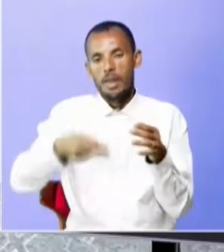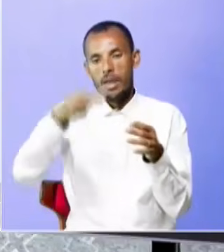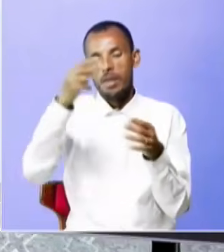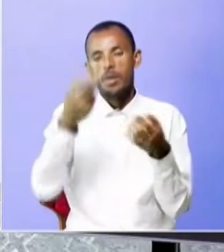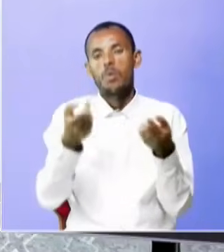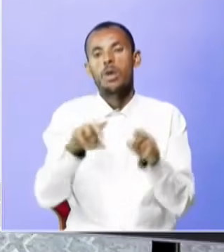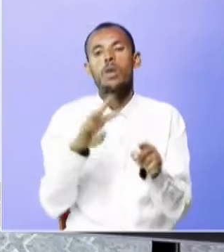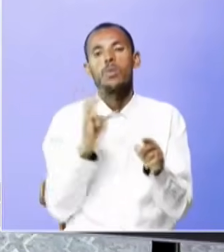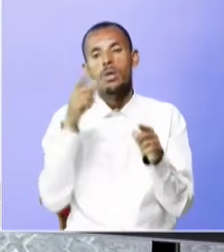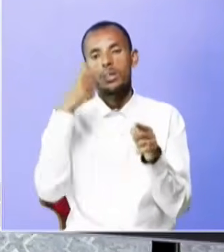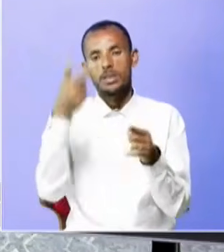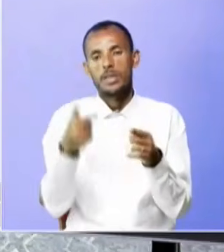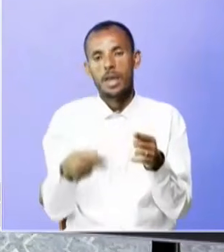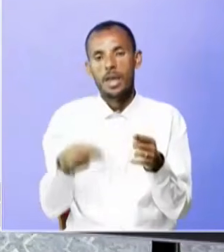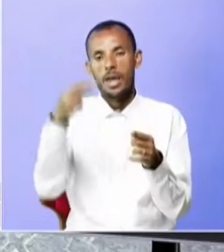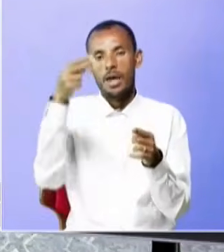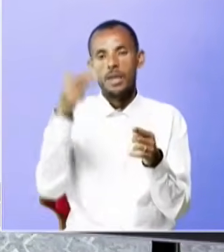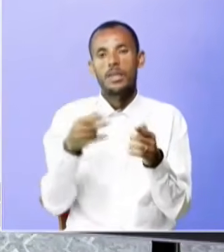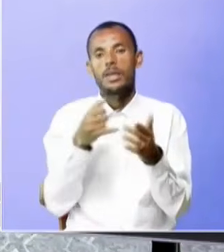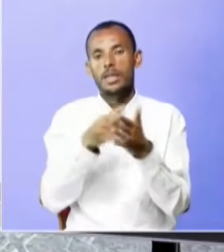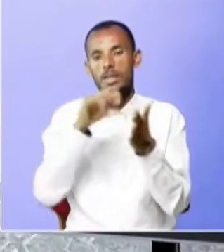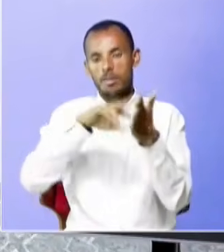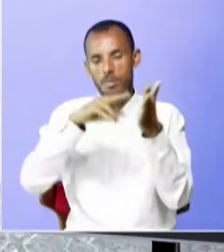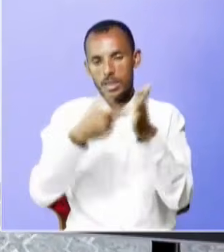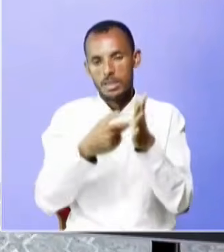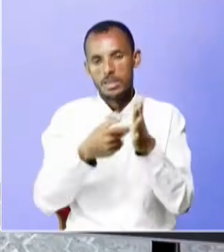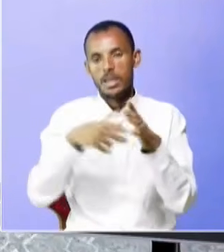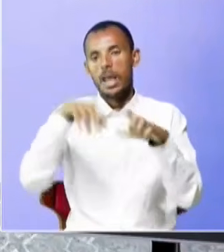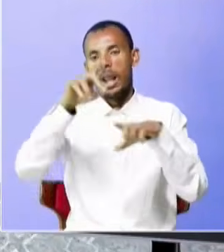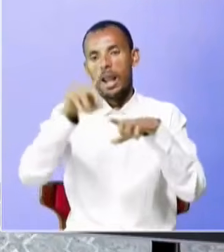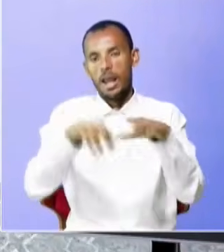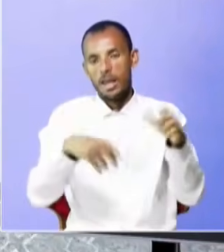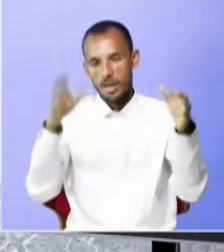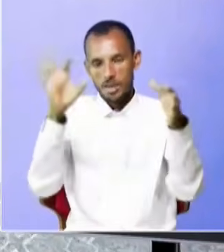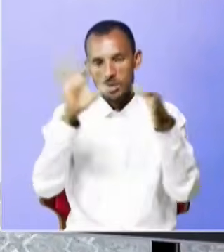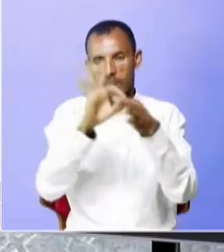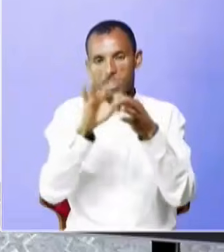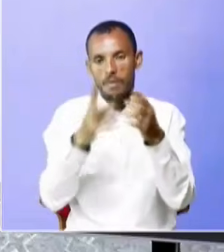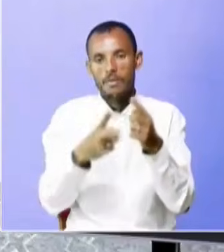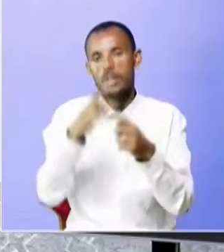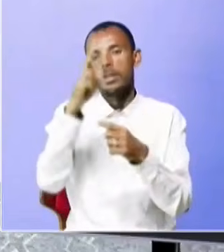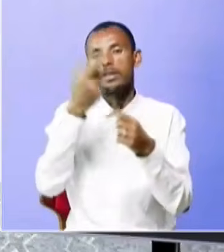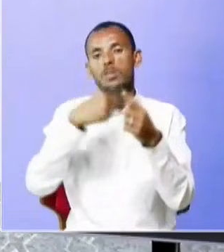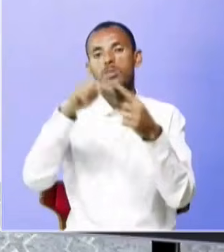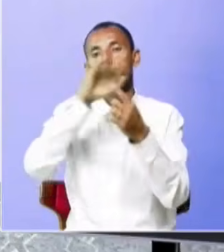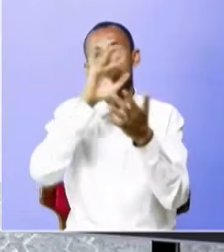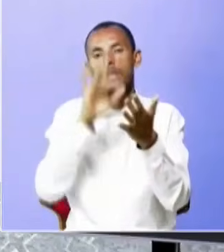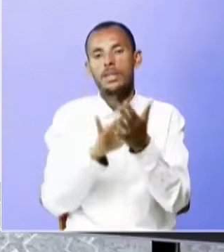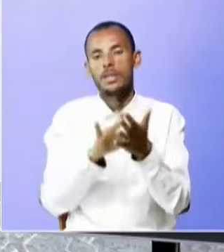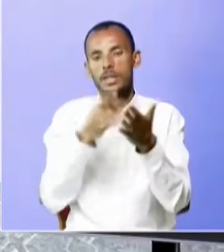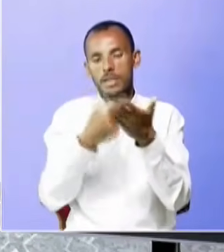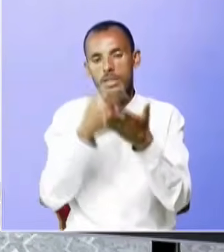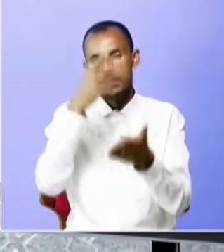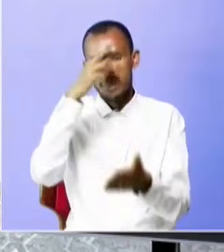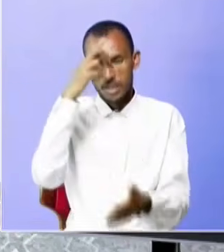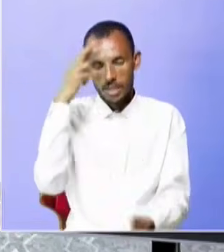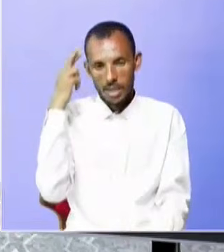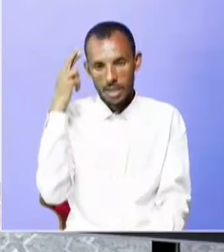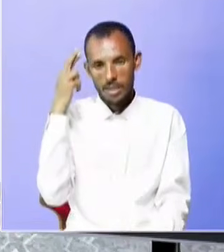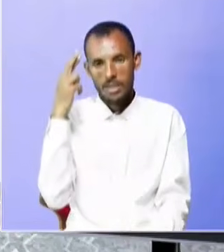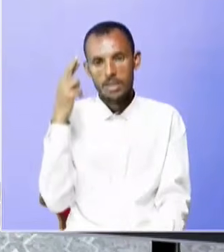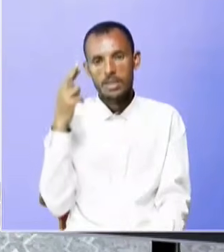say height, we mean to say that a line joining the vertex to the center. Okay, in this case,